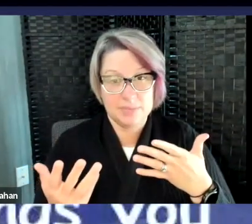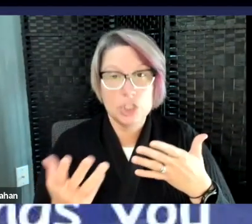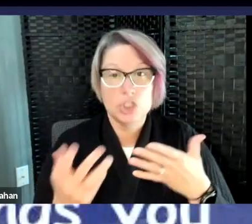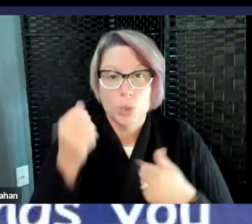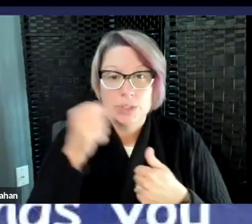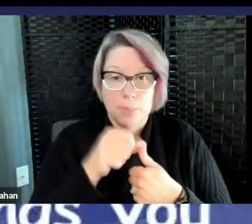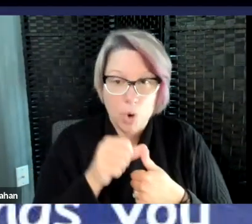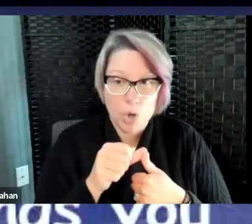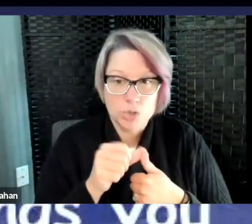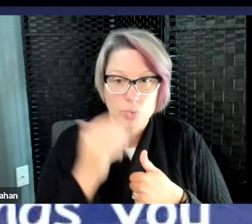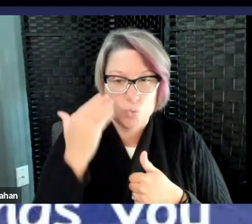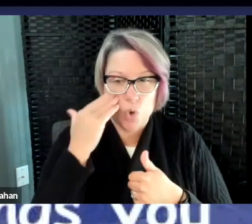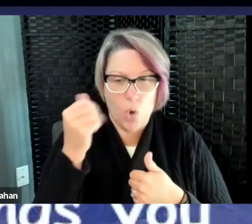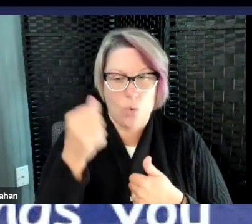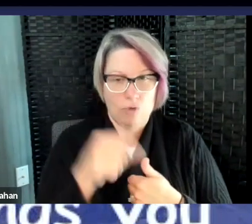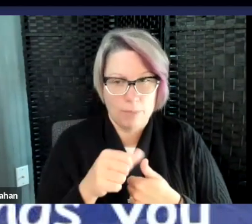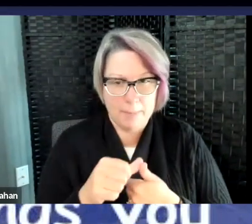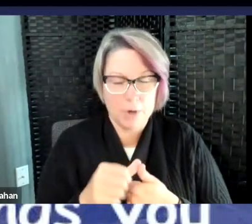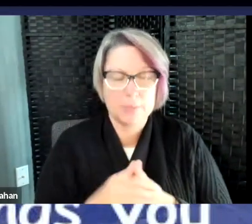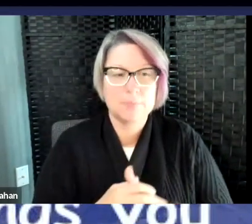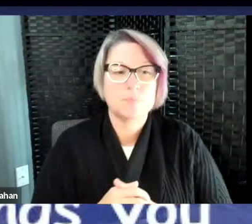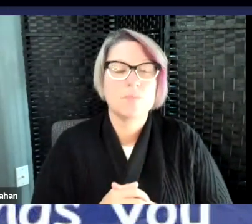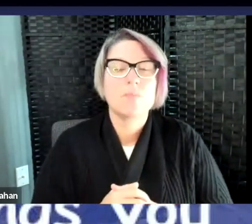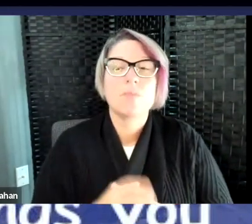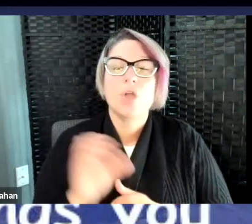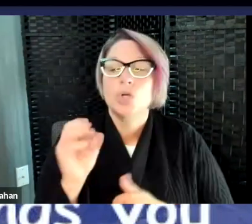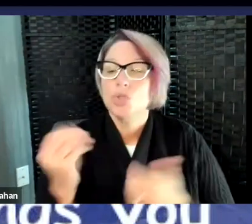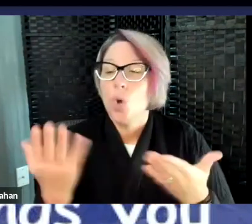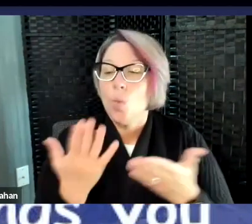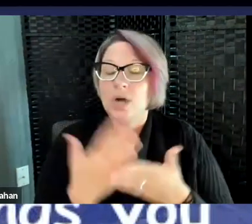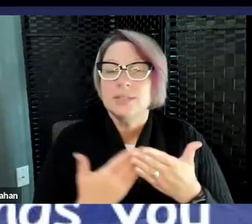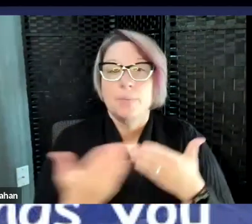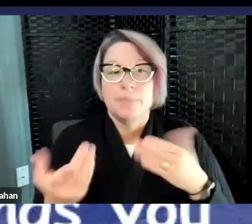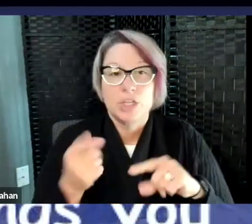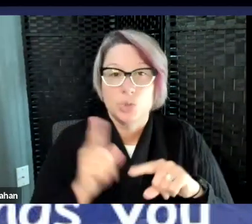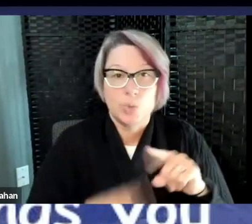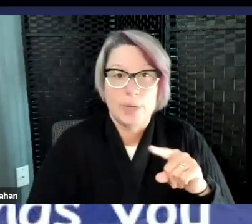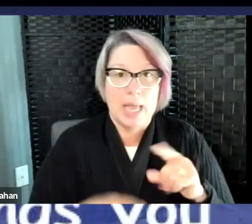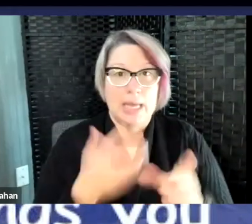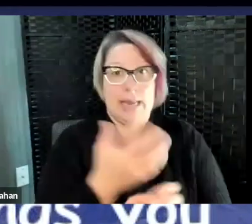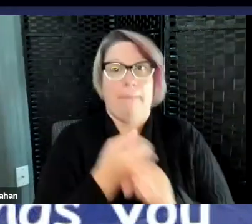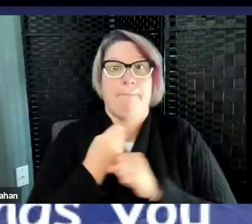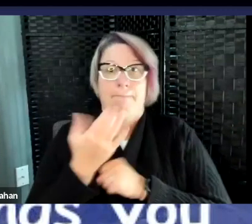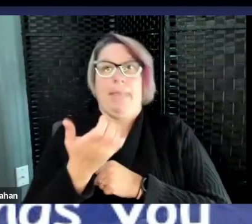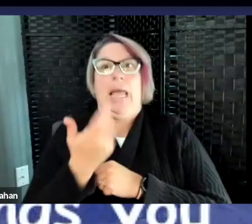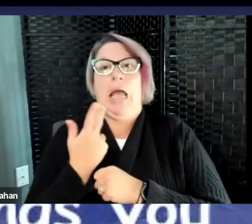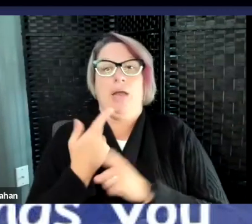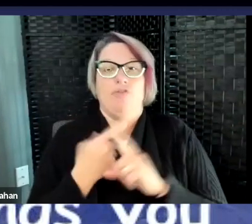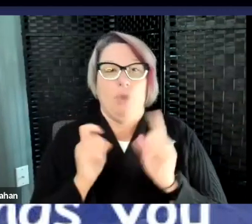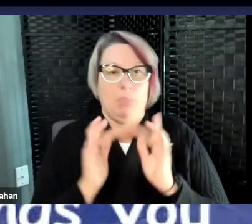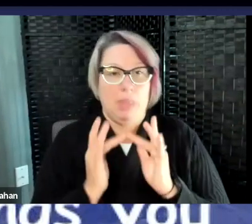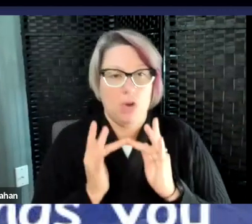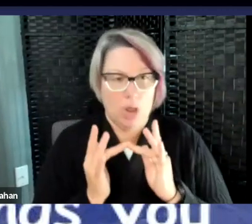these things are. Okay. So what are some things that we can't take back on the internet?